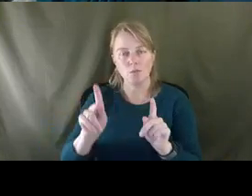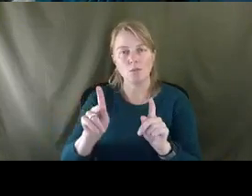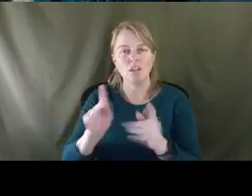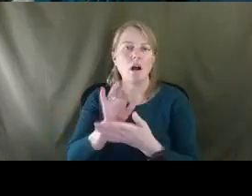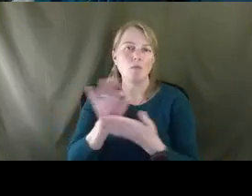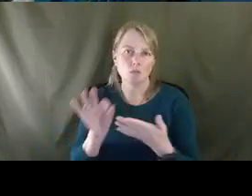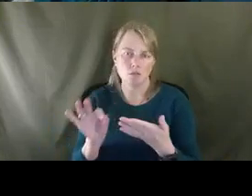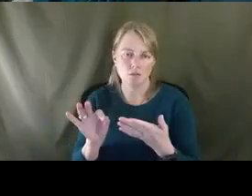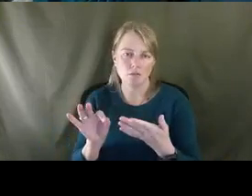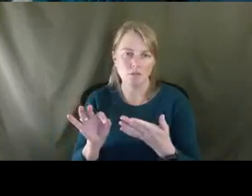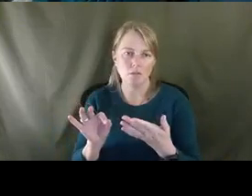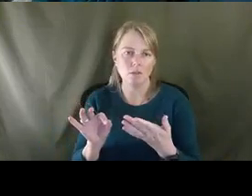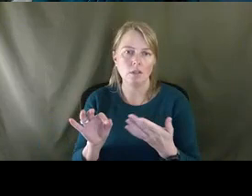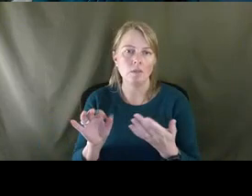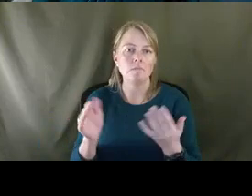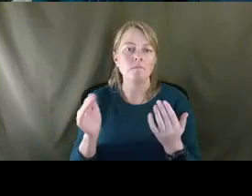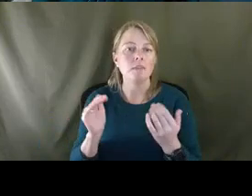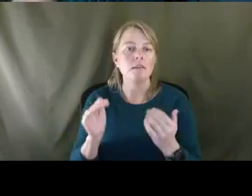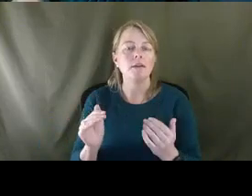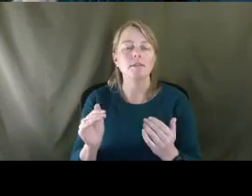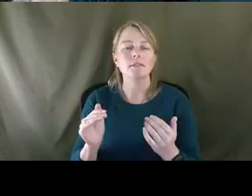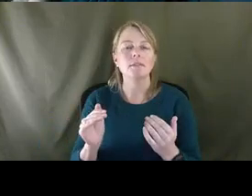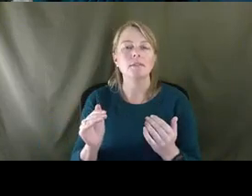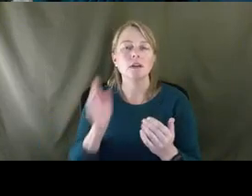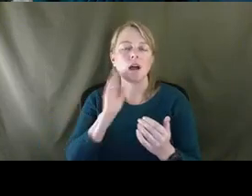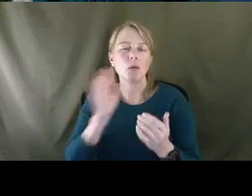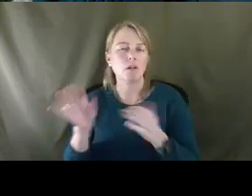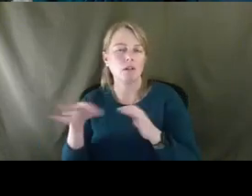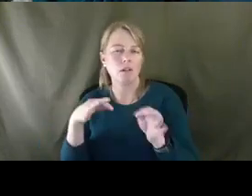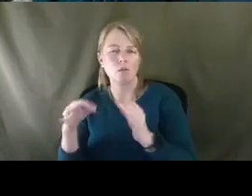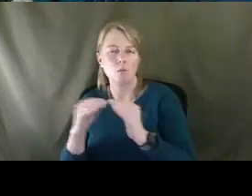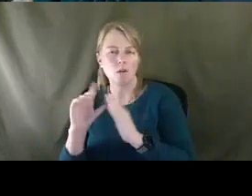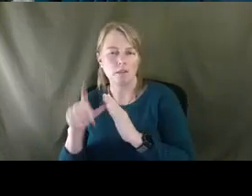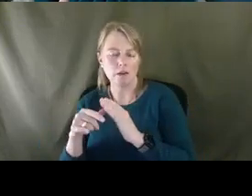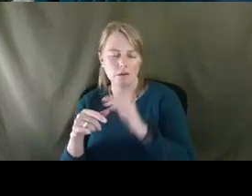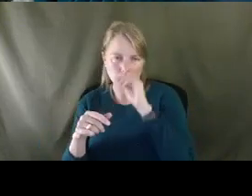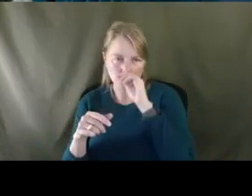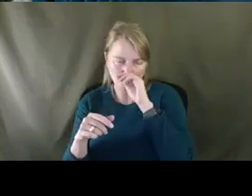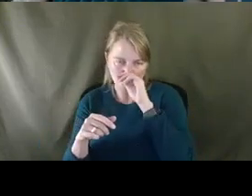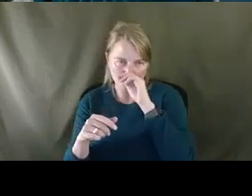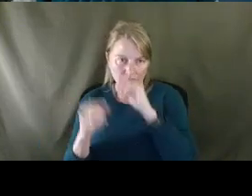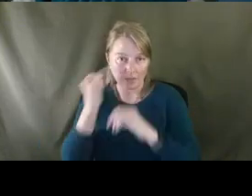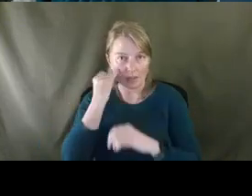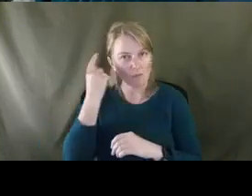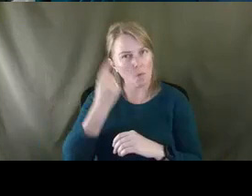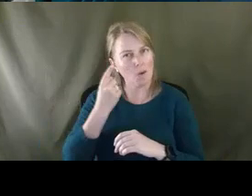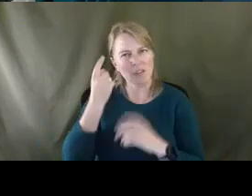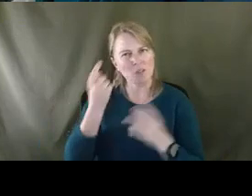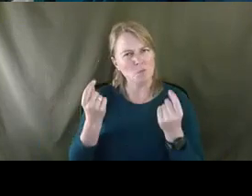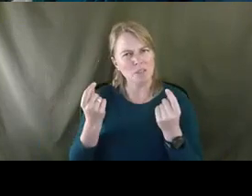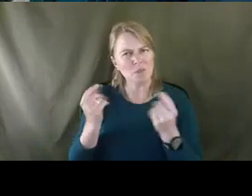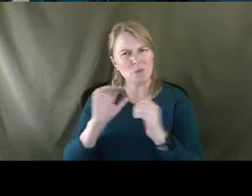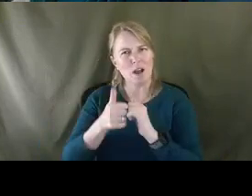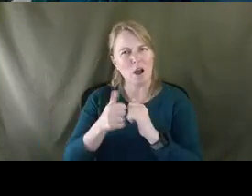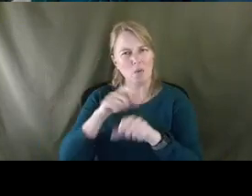optional. And I'll talk a little bit more about that later. If you're wondering, what do I do with this time? How do I spend